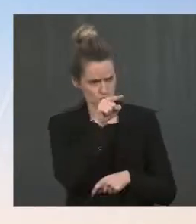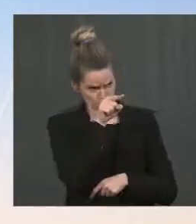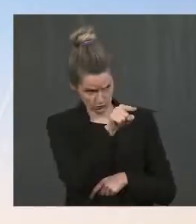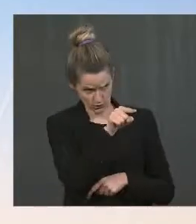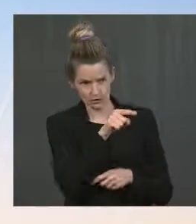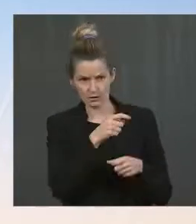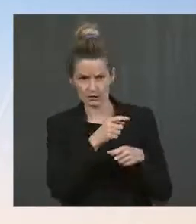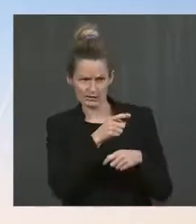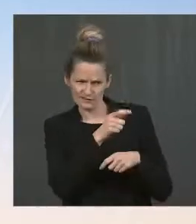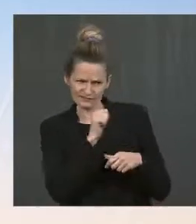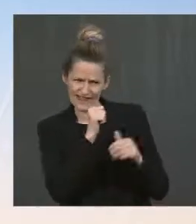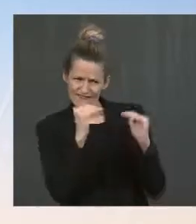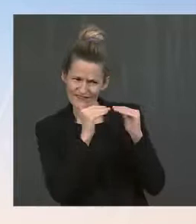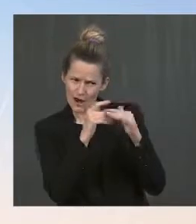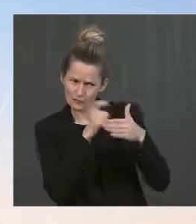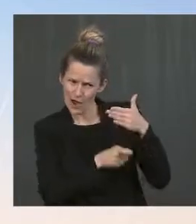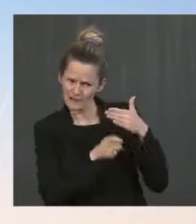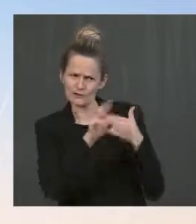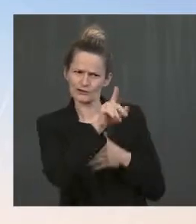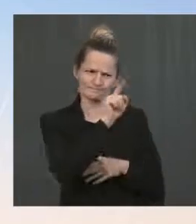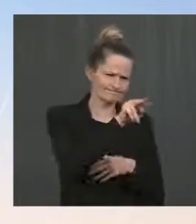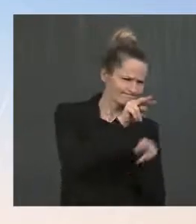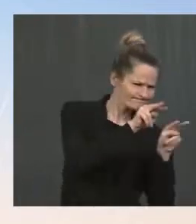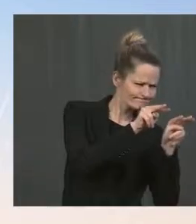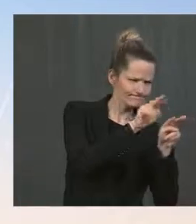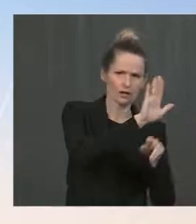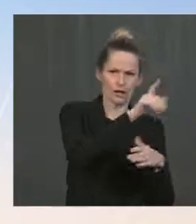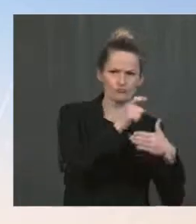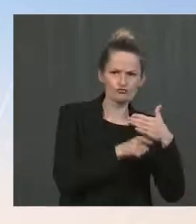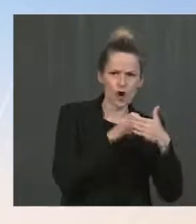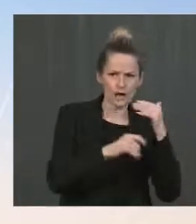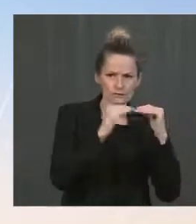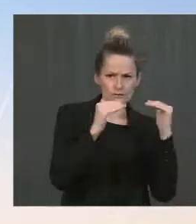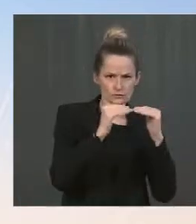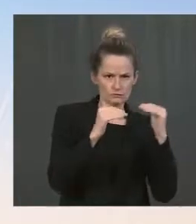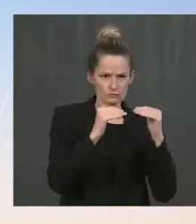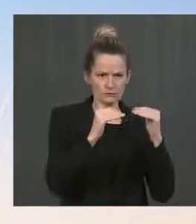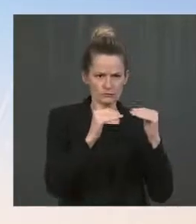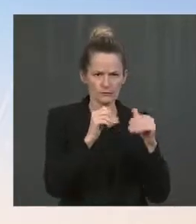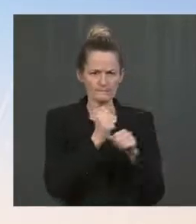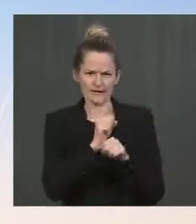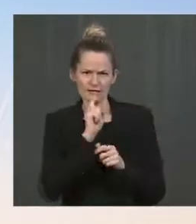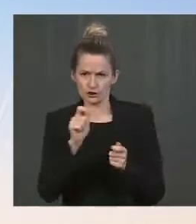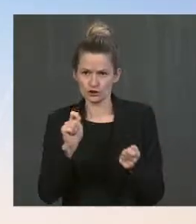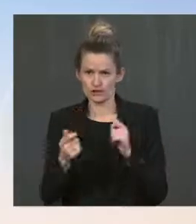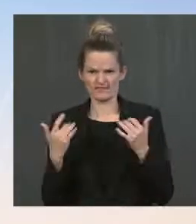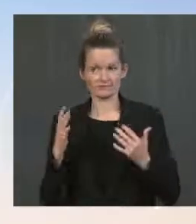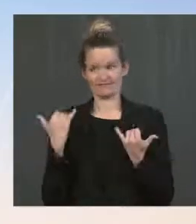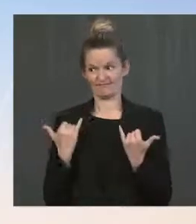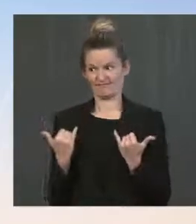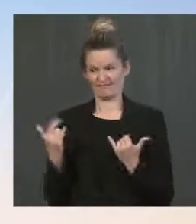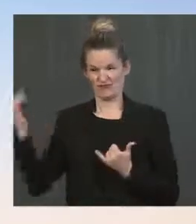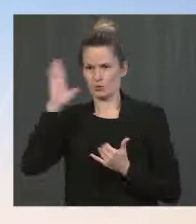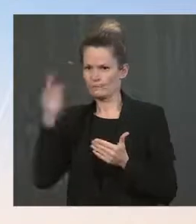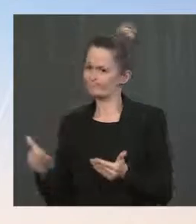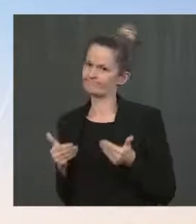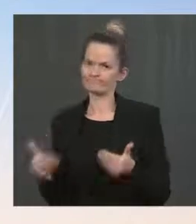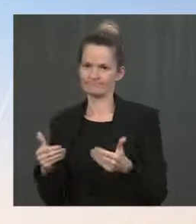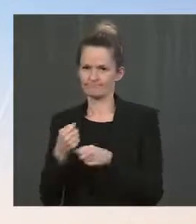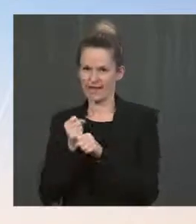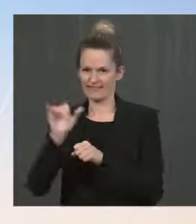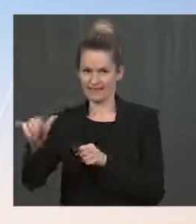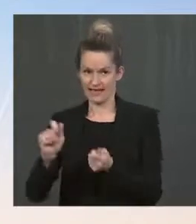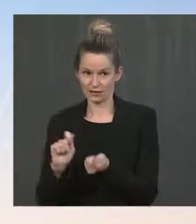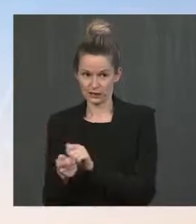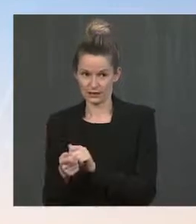practices. And that regulatory changes are now being undertaken as we speak. Secondly, is to make sure that there's adequate price